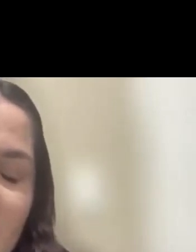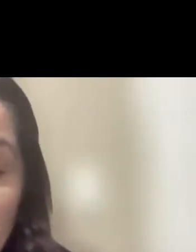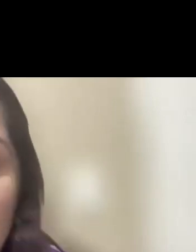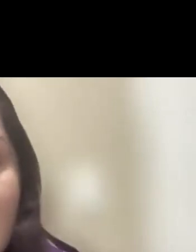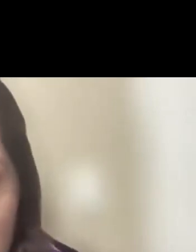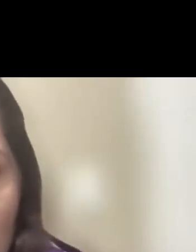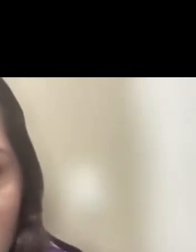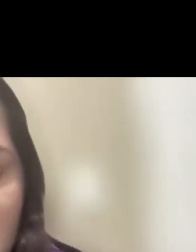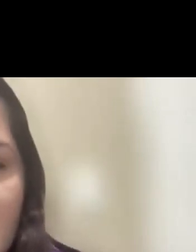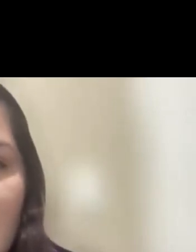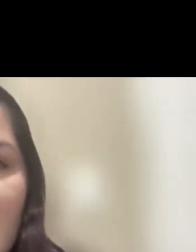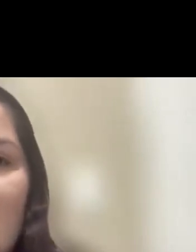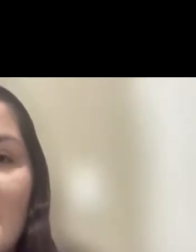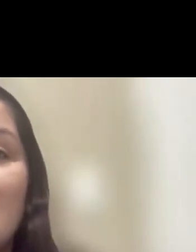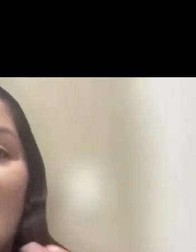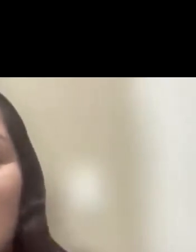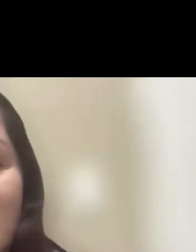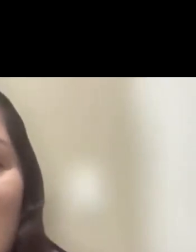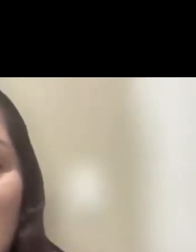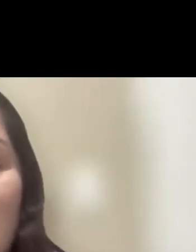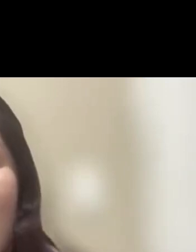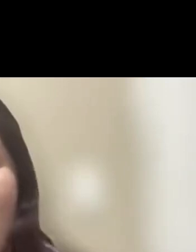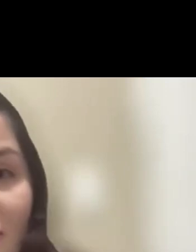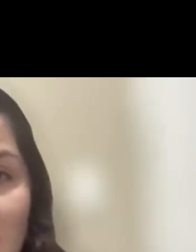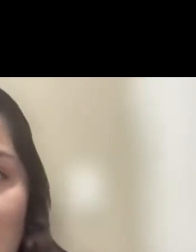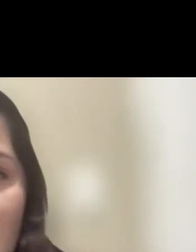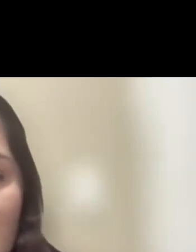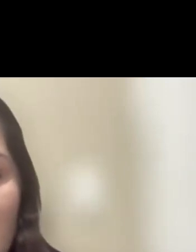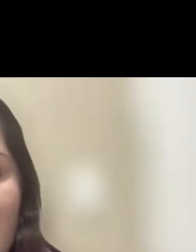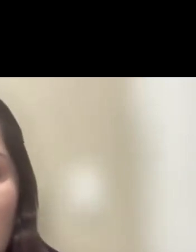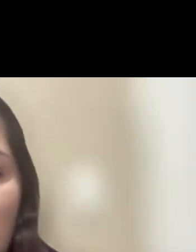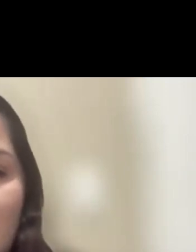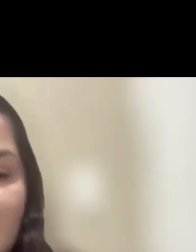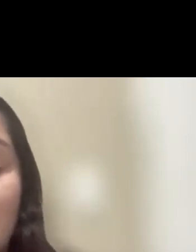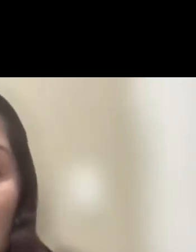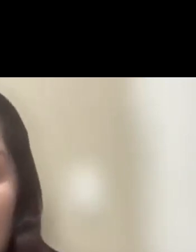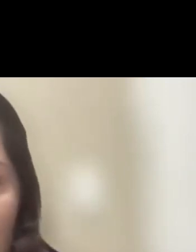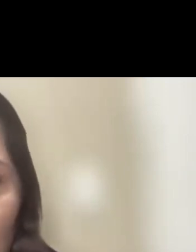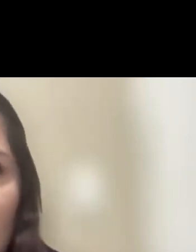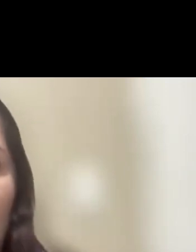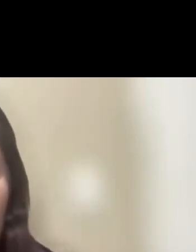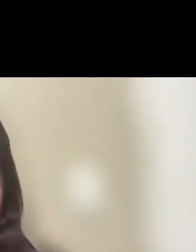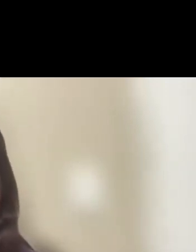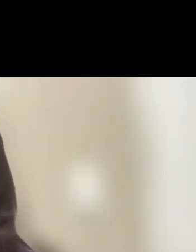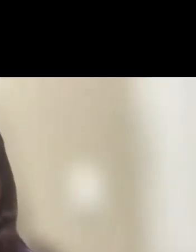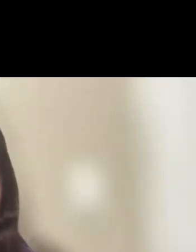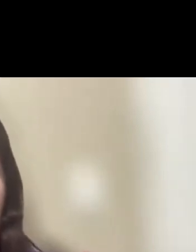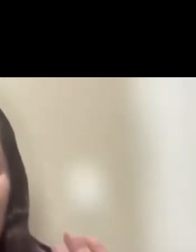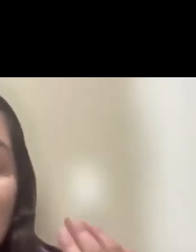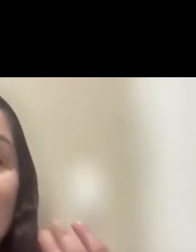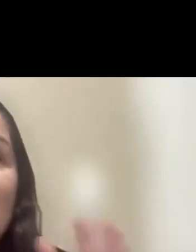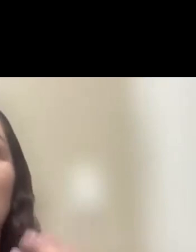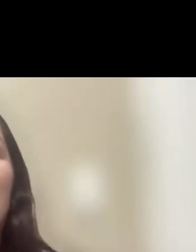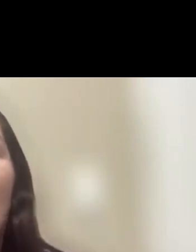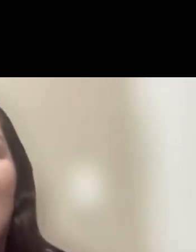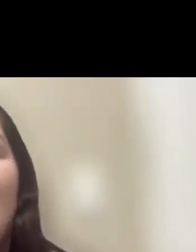the IHSS process. But these were things I would have never been able to do on my own or figure out.